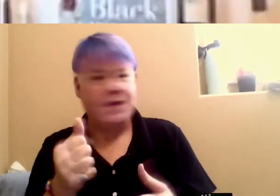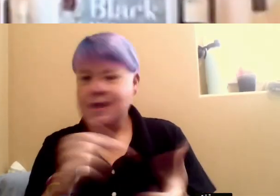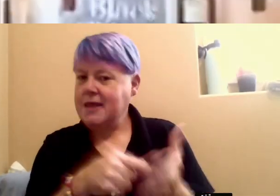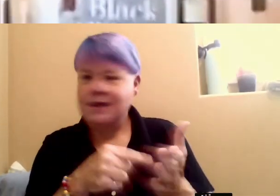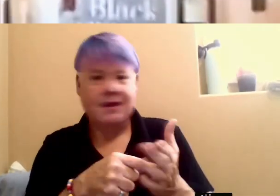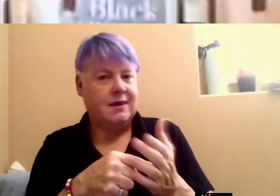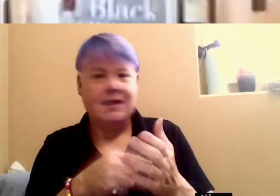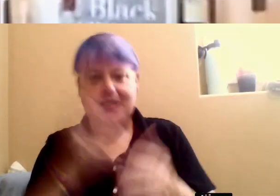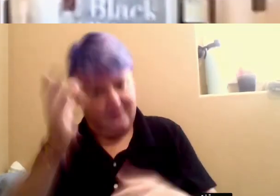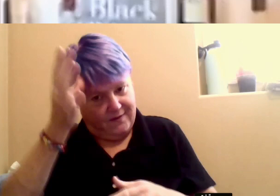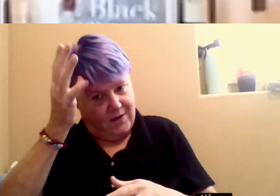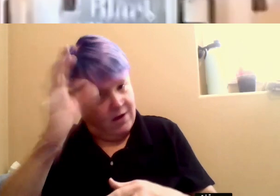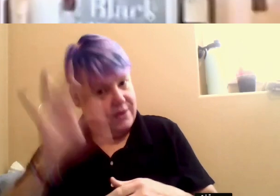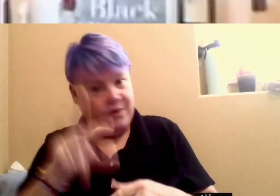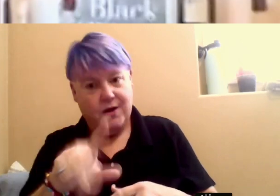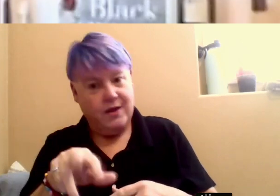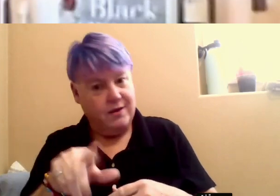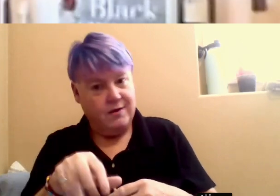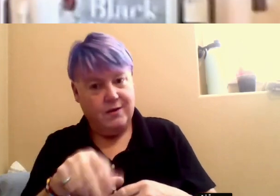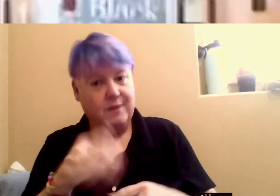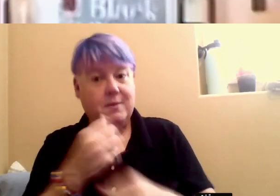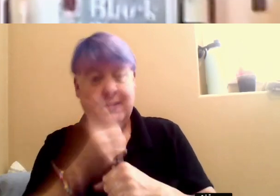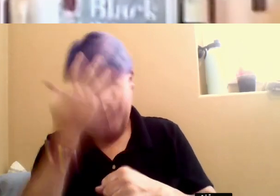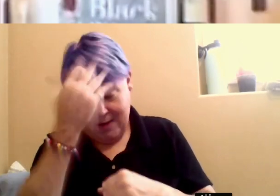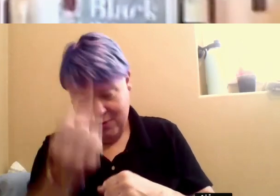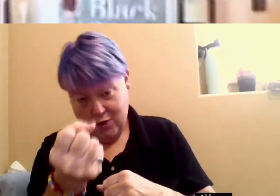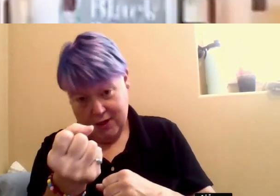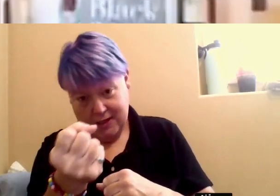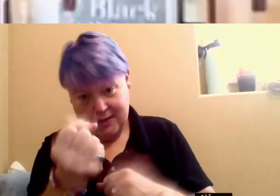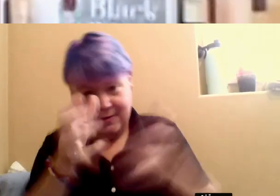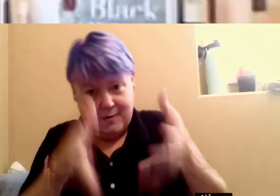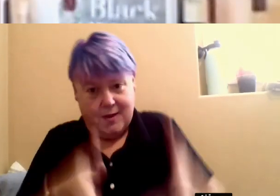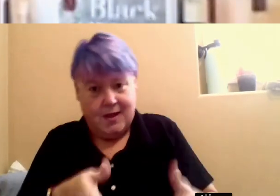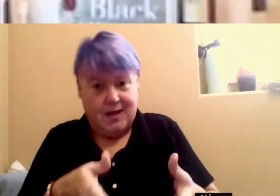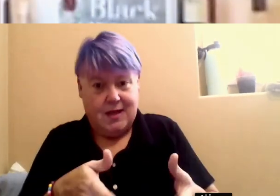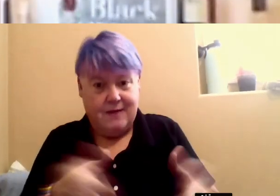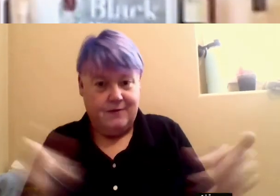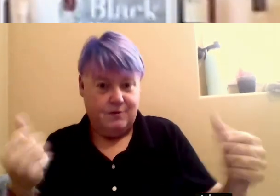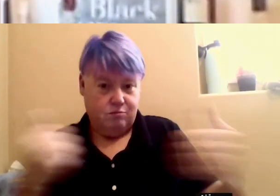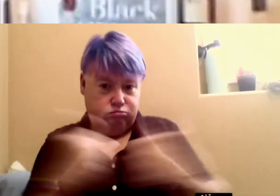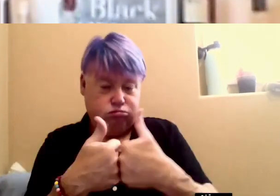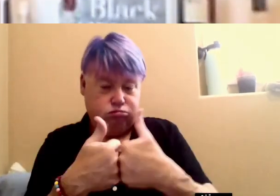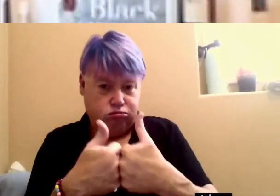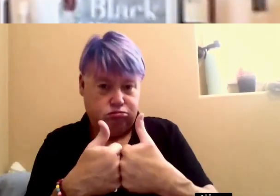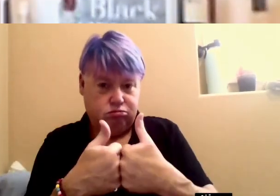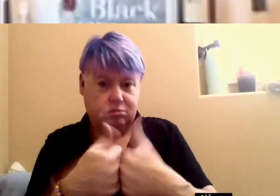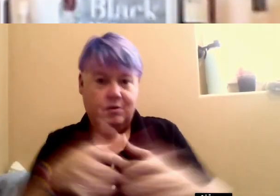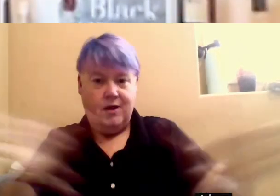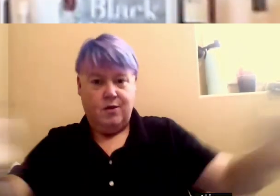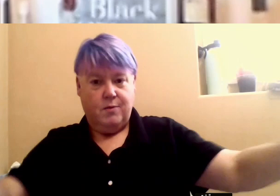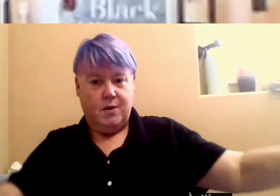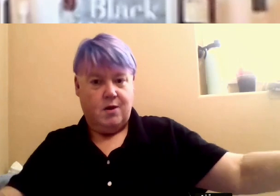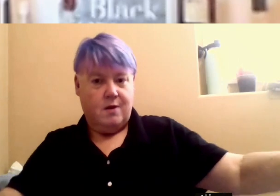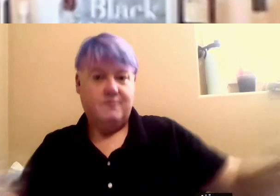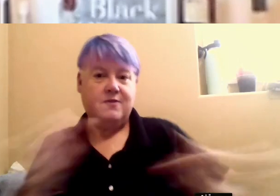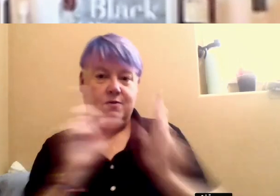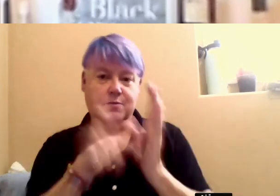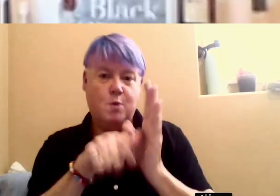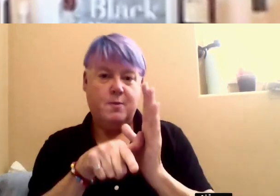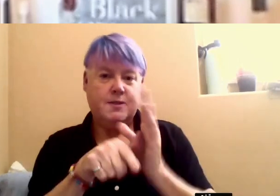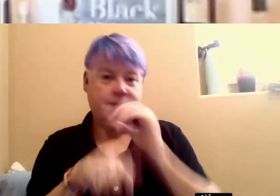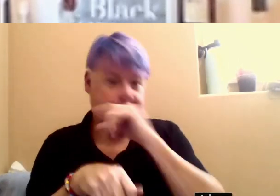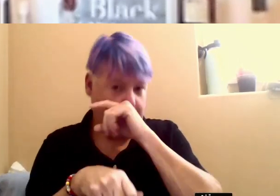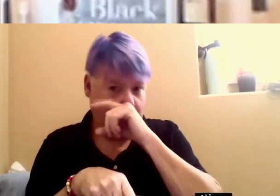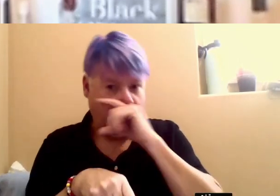from now, he will exist in memories, and I will be left to collide with the open arms of those moments. Okay,